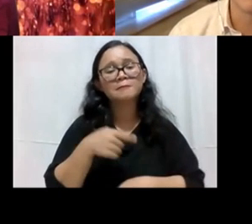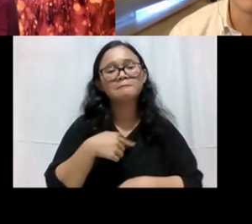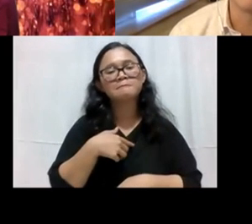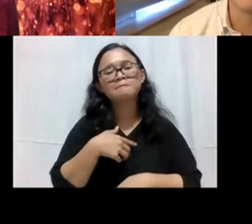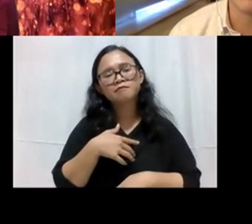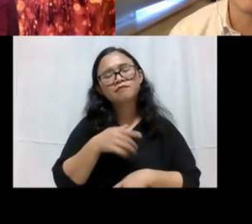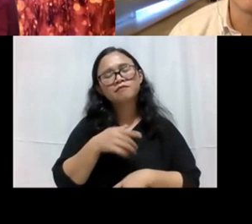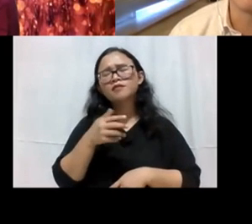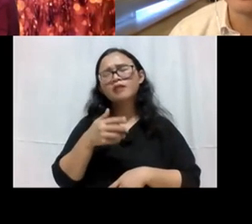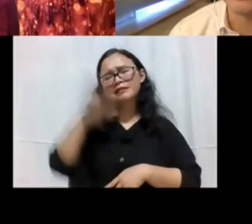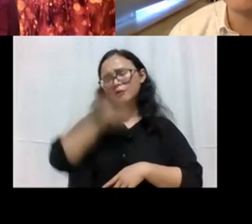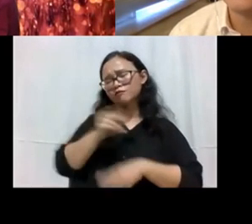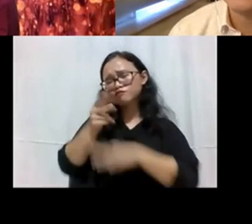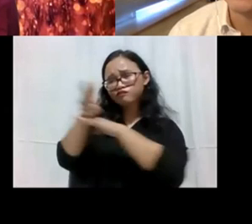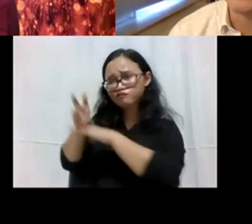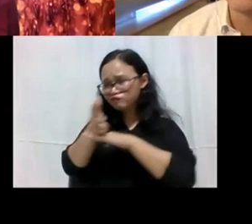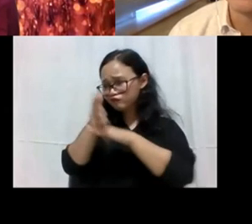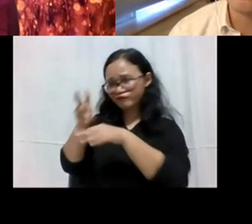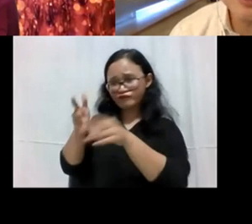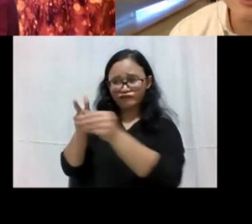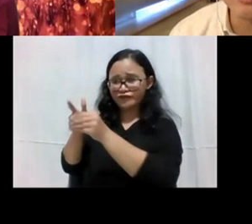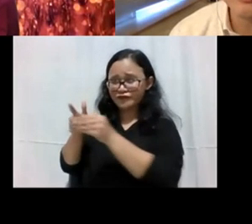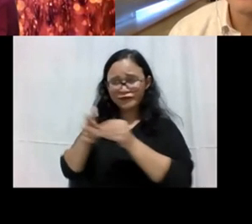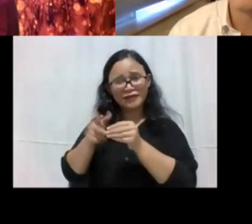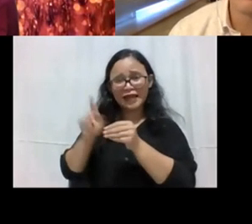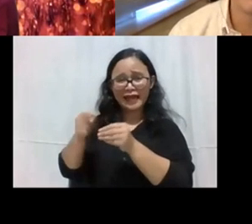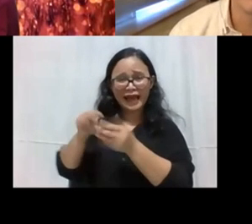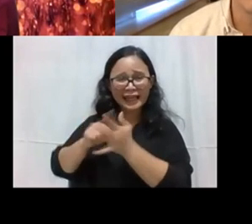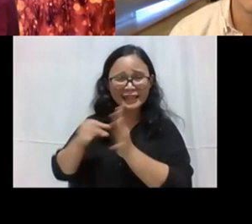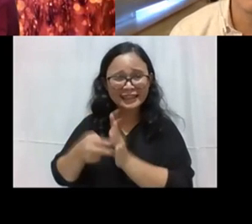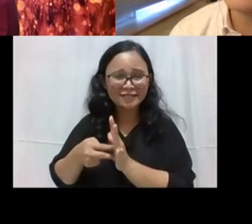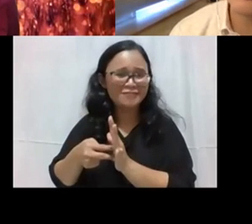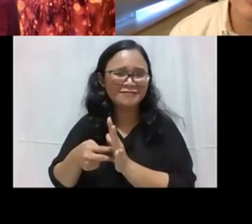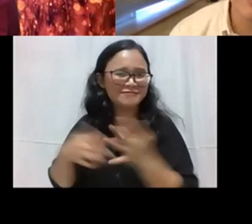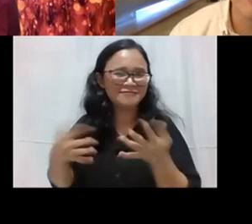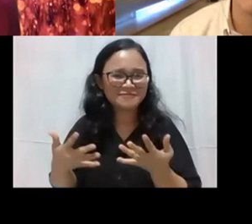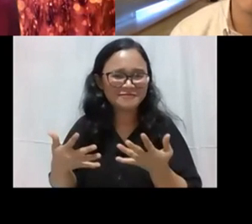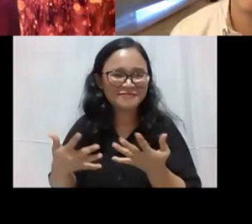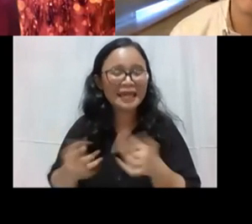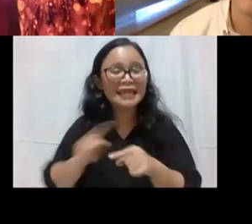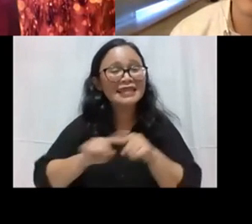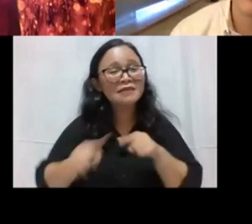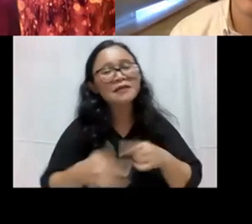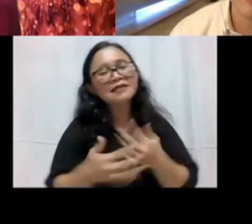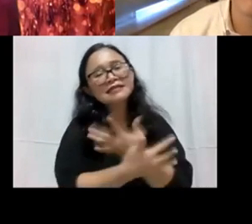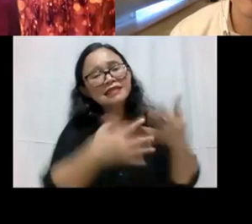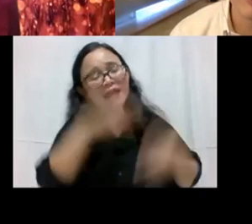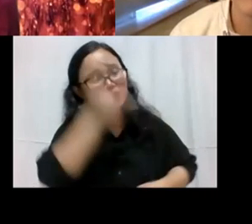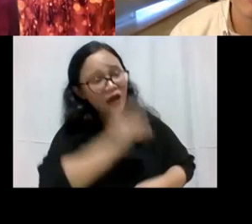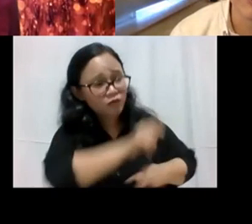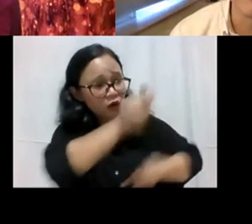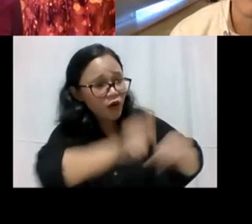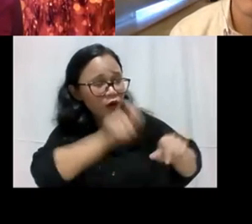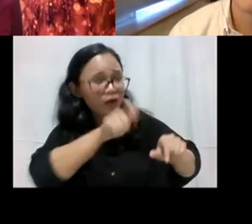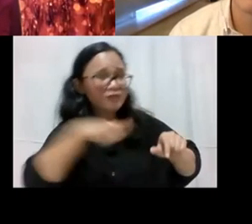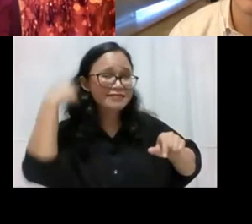footage I left in the drive. And also knowing there are so many other COVID films coming out in